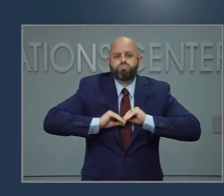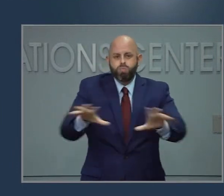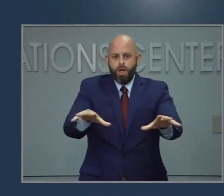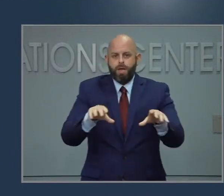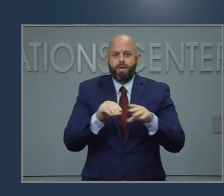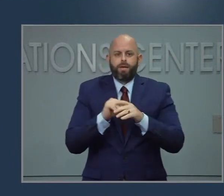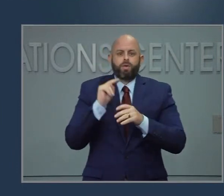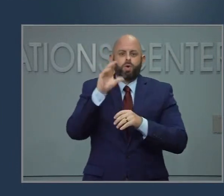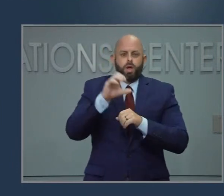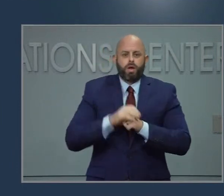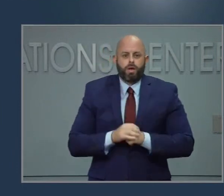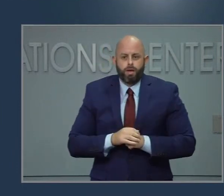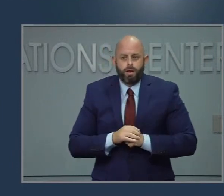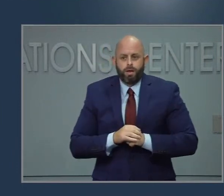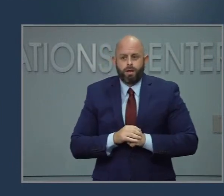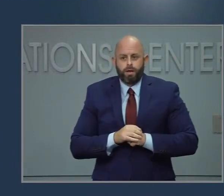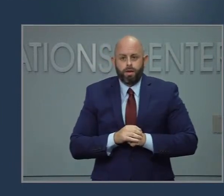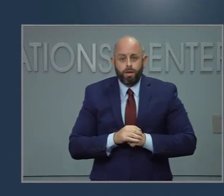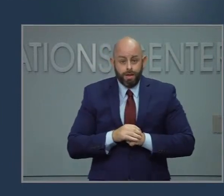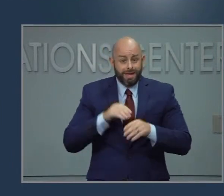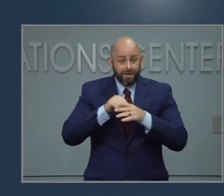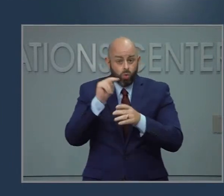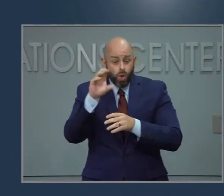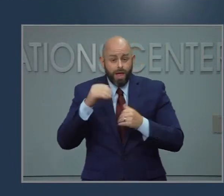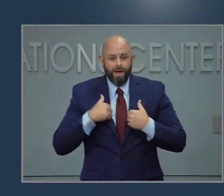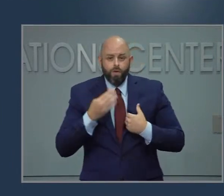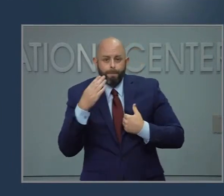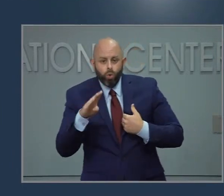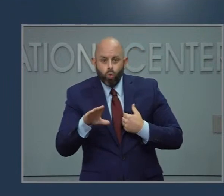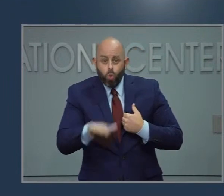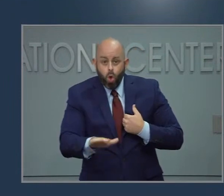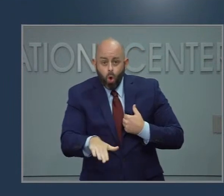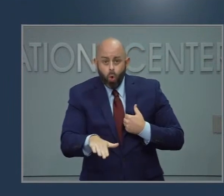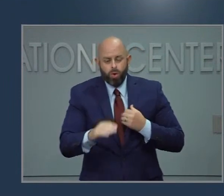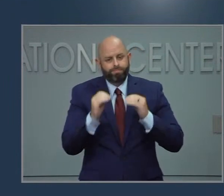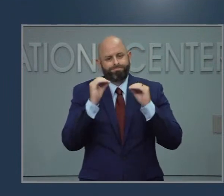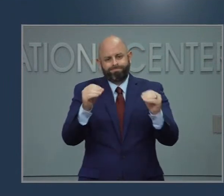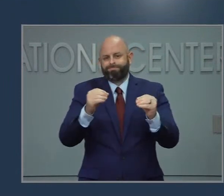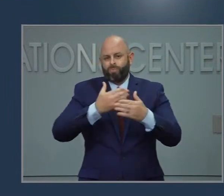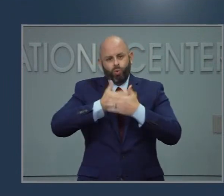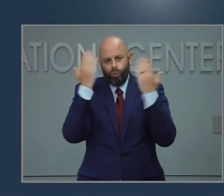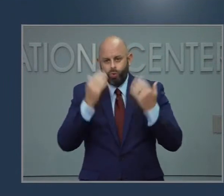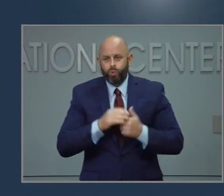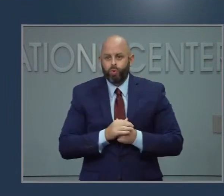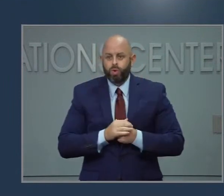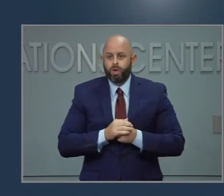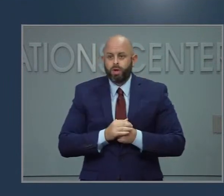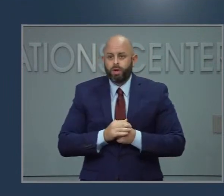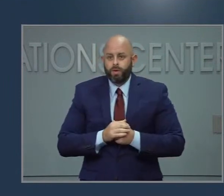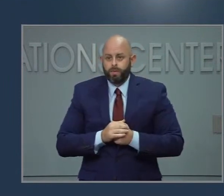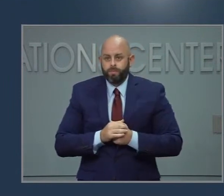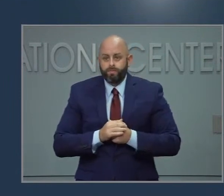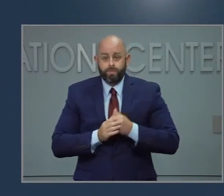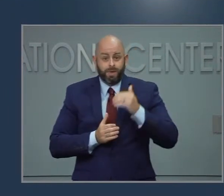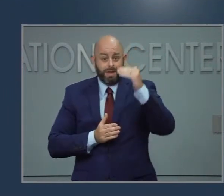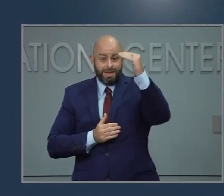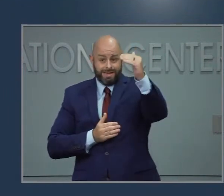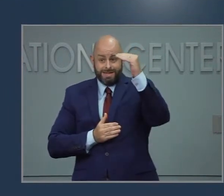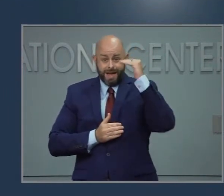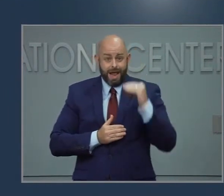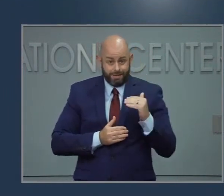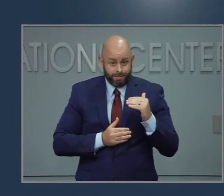We do not have any blue counties. This next slide shows why this moment